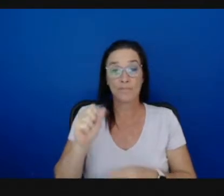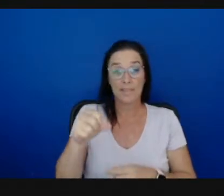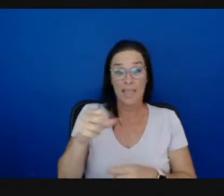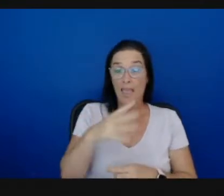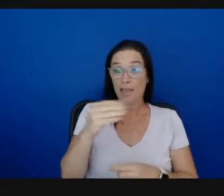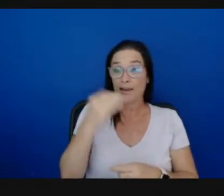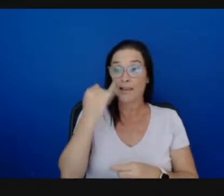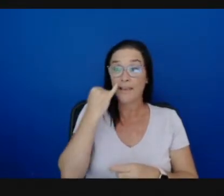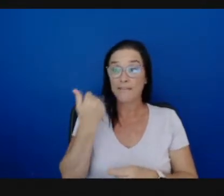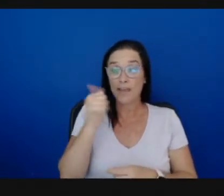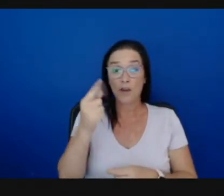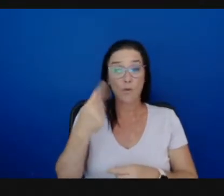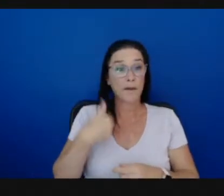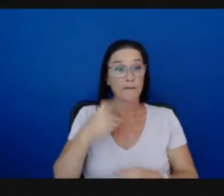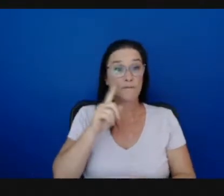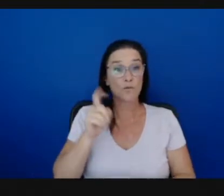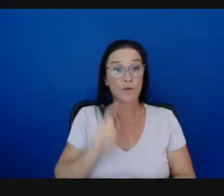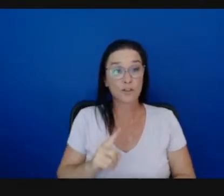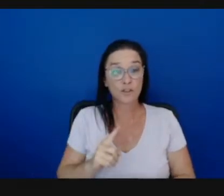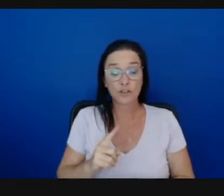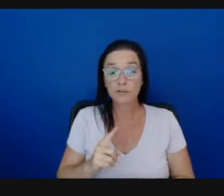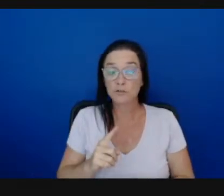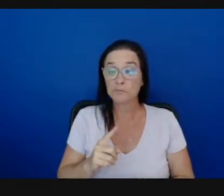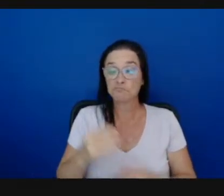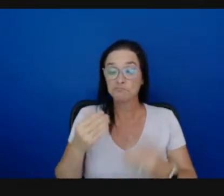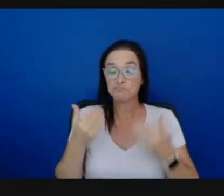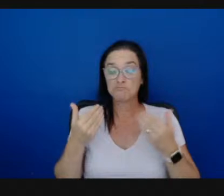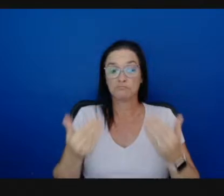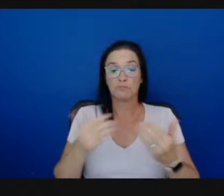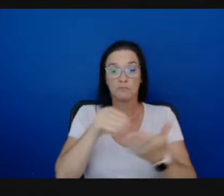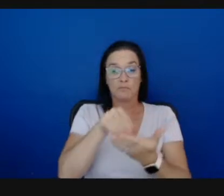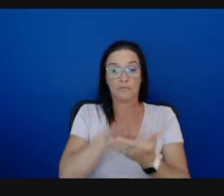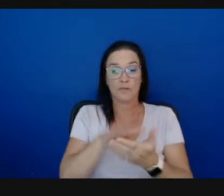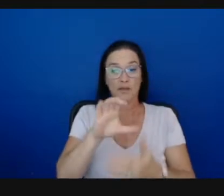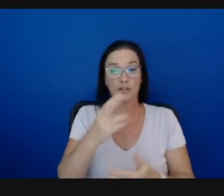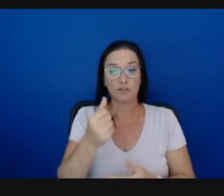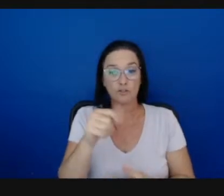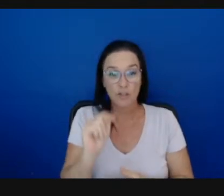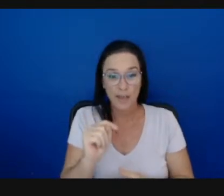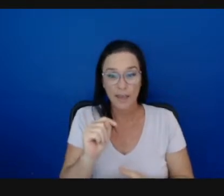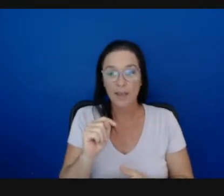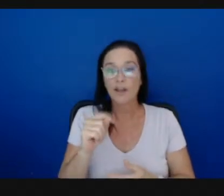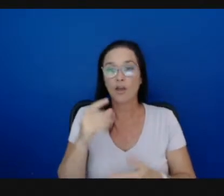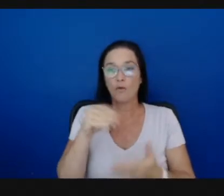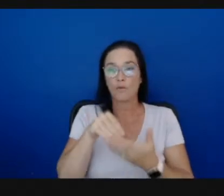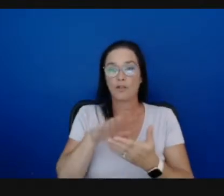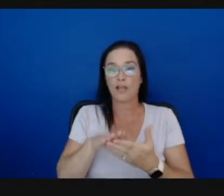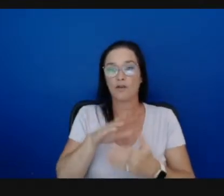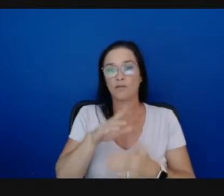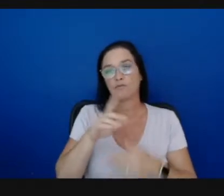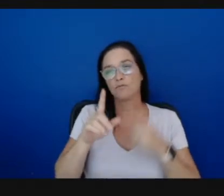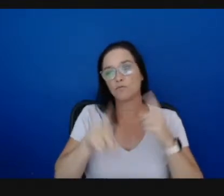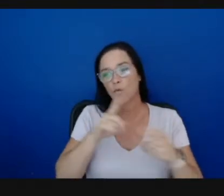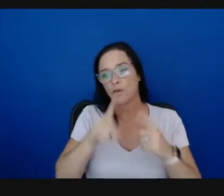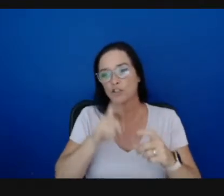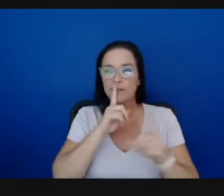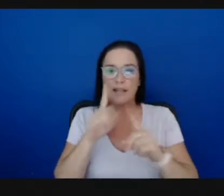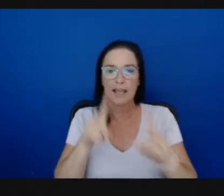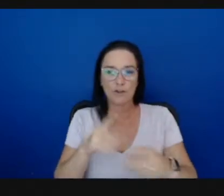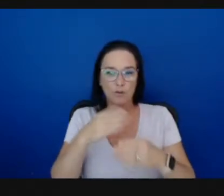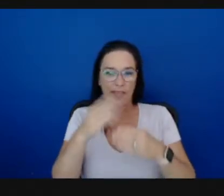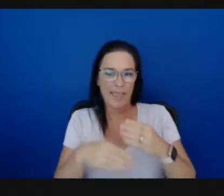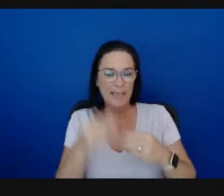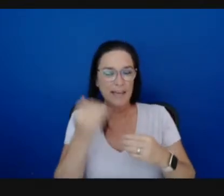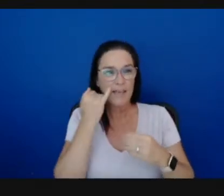anybody has any questions, anything like that, go ahead and put it in the chat, and we'll still do the Q&A at the end, or try to. We'll see how we're doing.